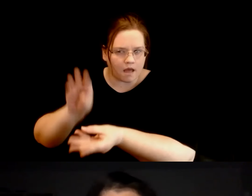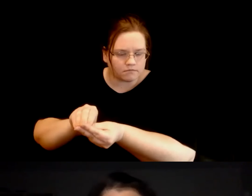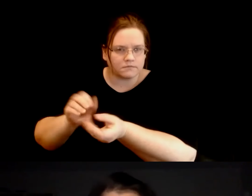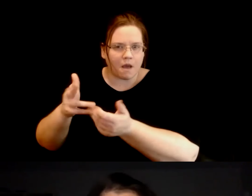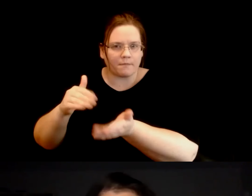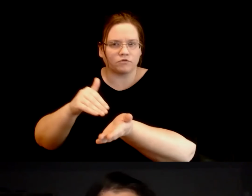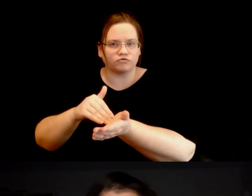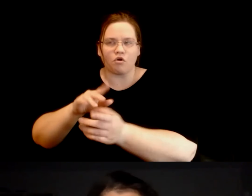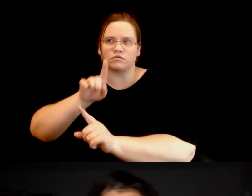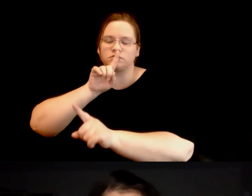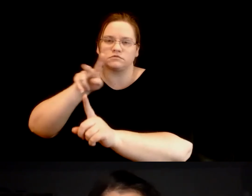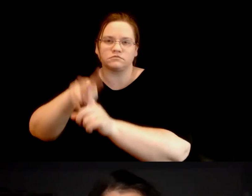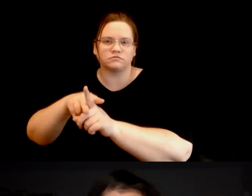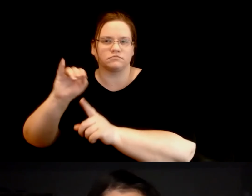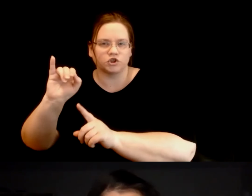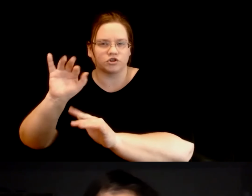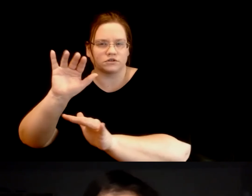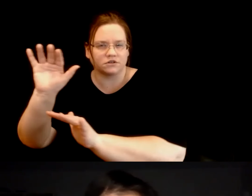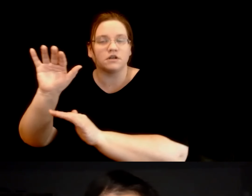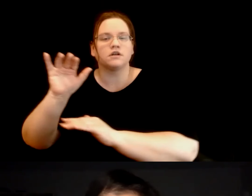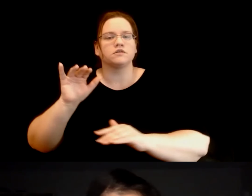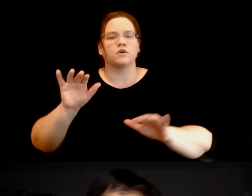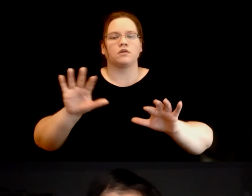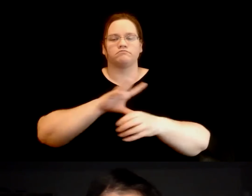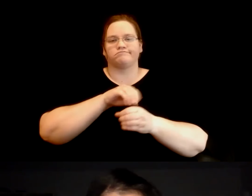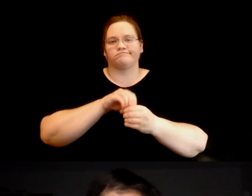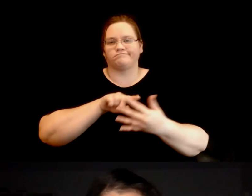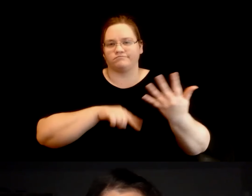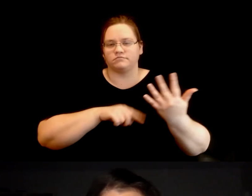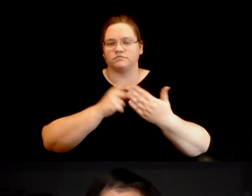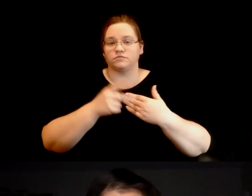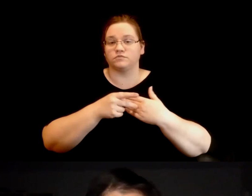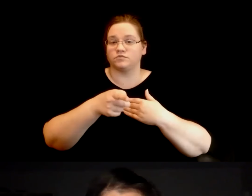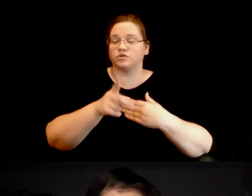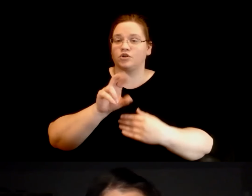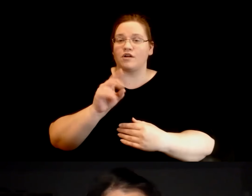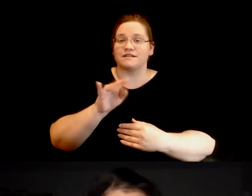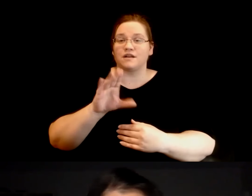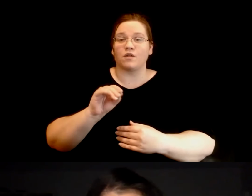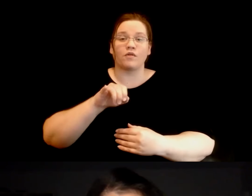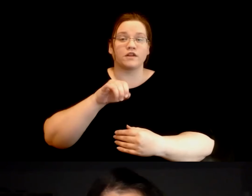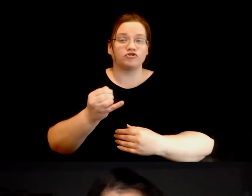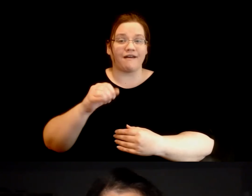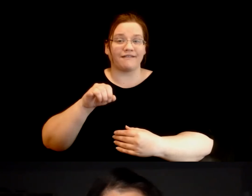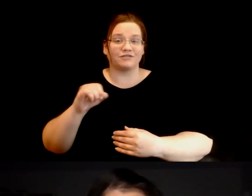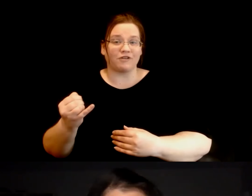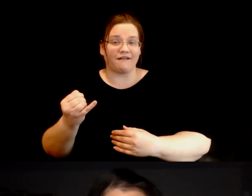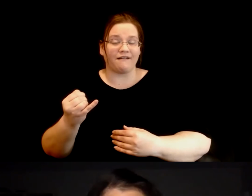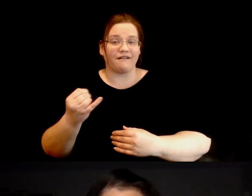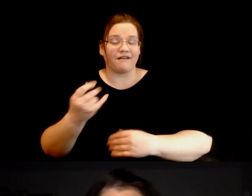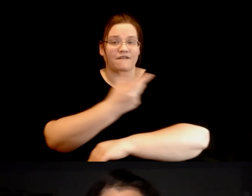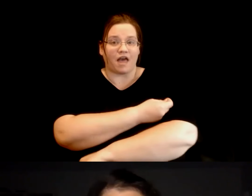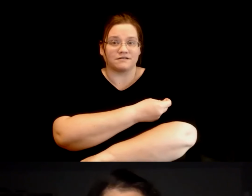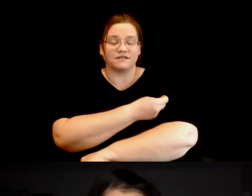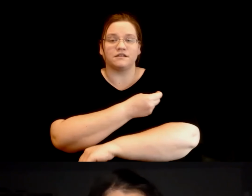are programs that really try to look in. I think Dr. Costello's example of the J&J vaccine is a good one, because again, it's